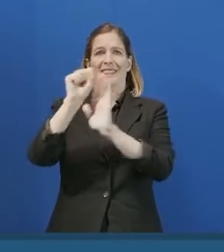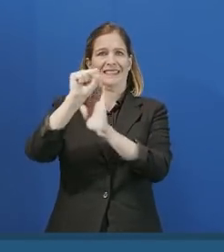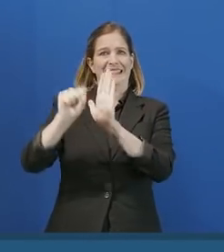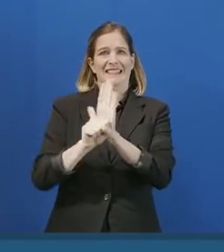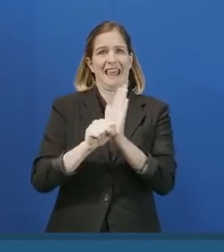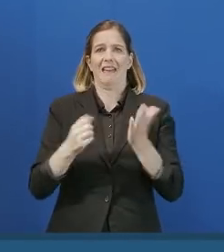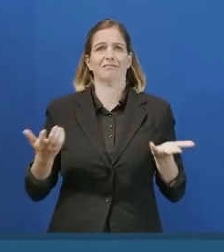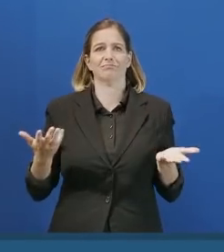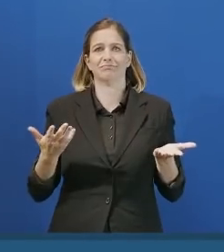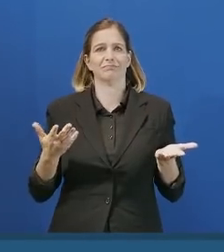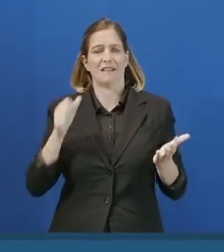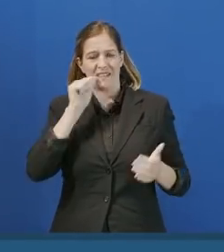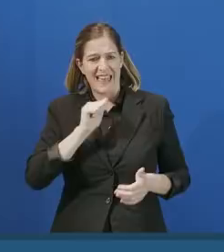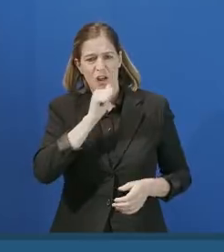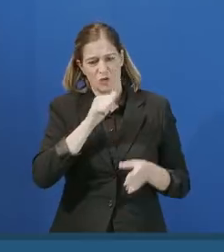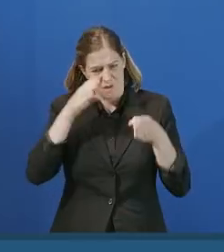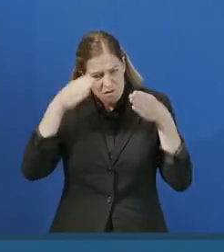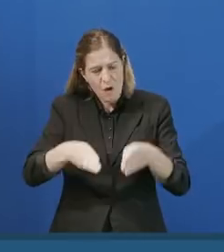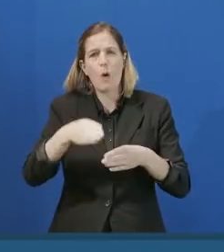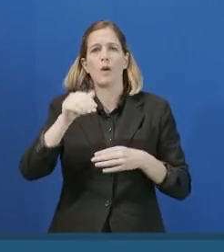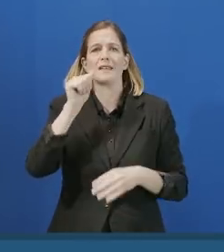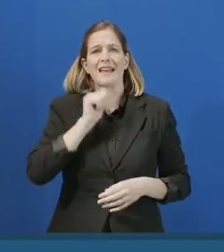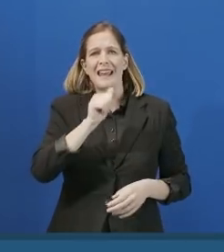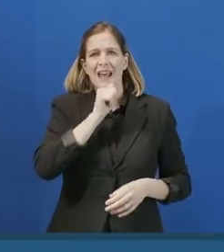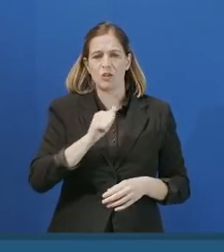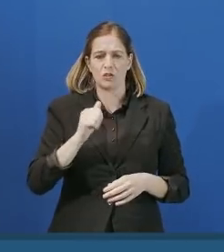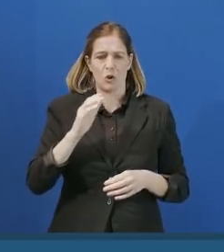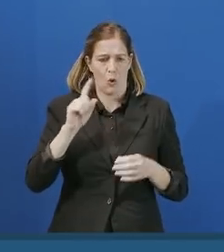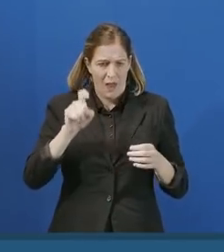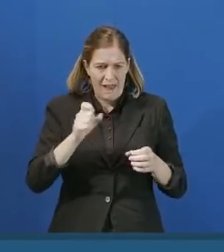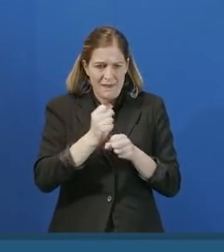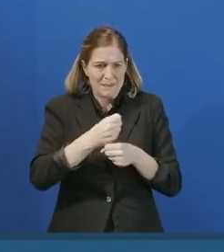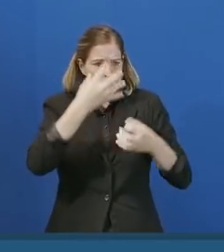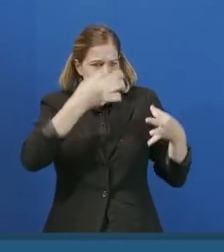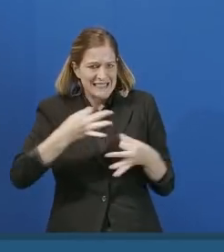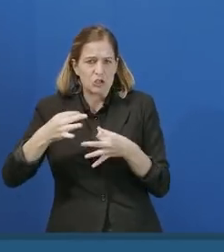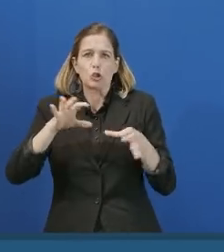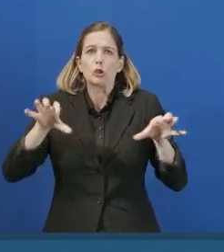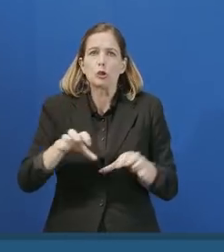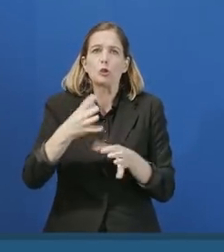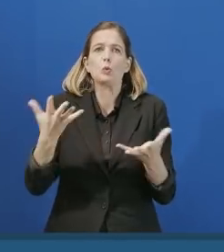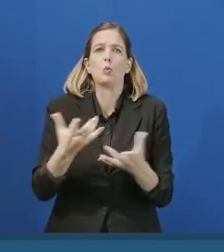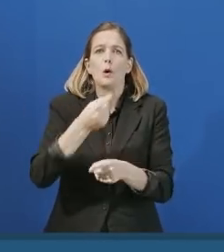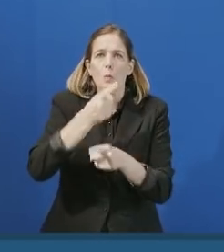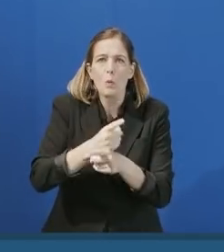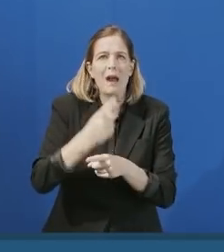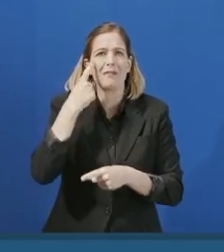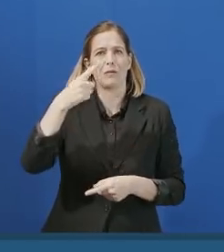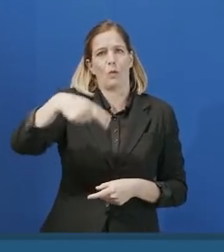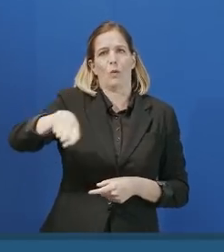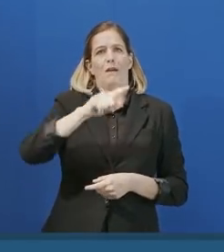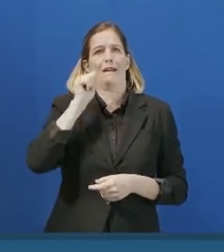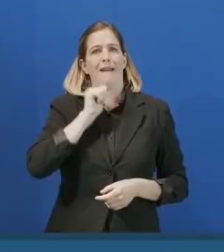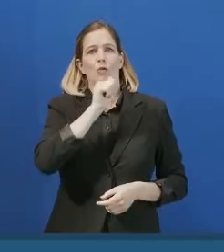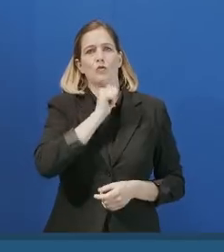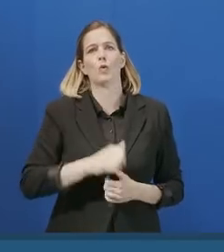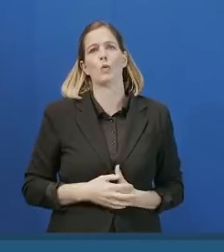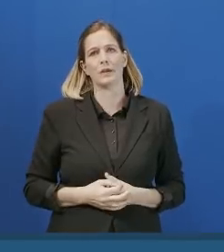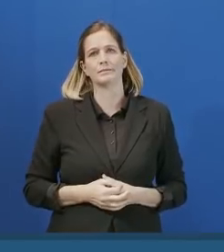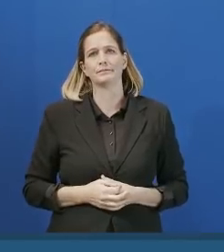decisions have been made to do what's the right thing for the state of Arizona. I was talking with a Fortune